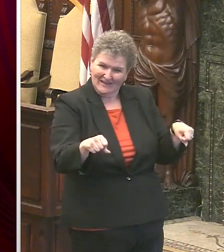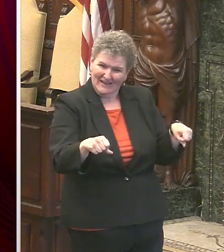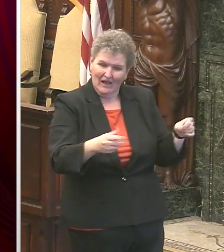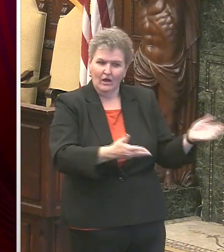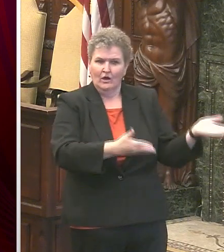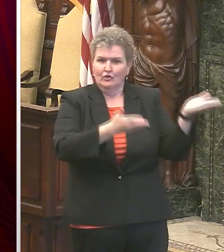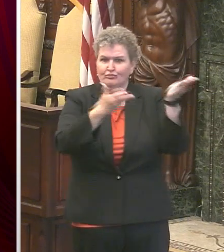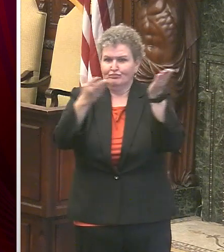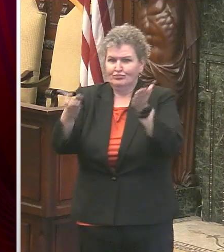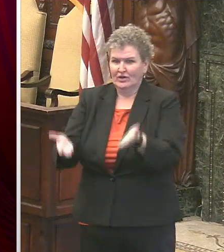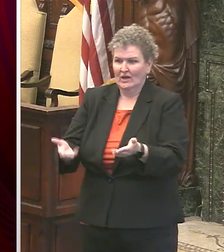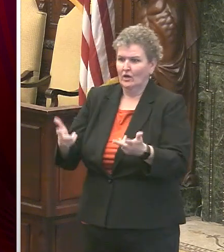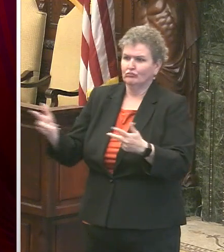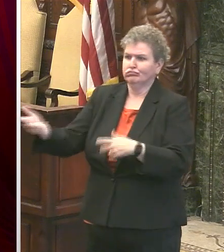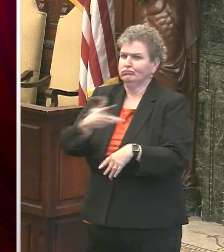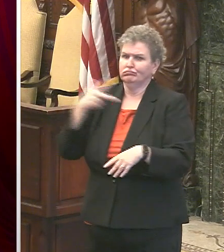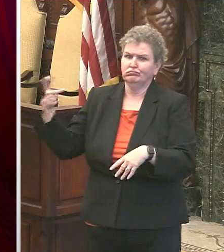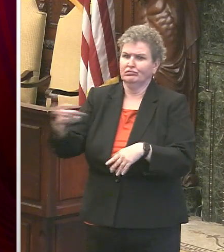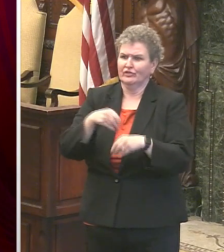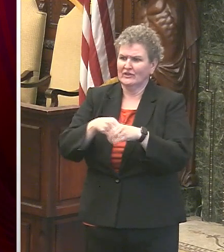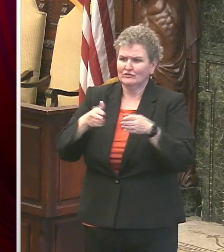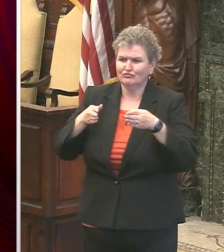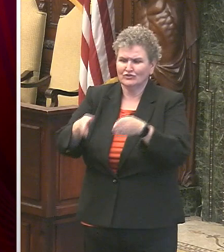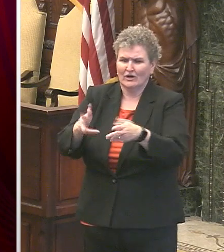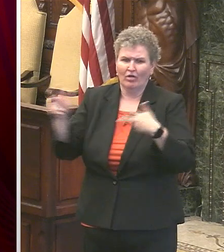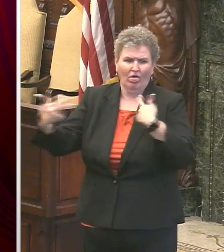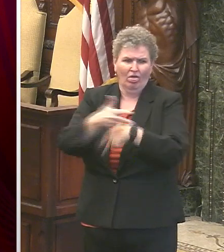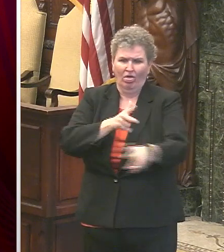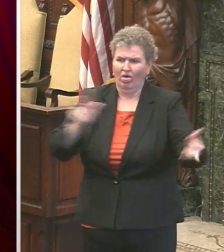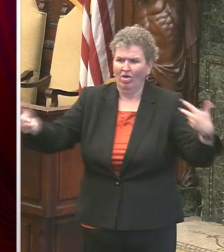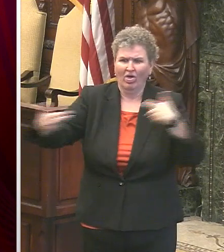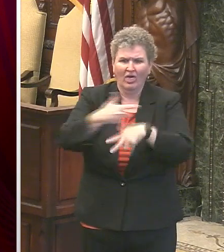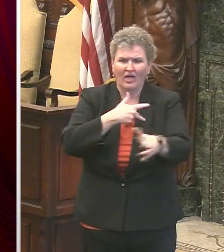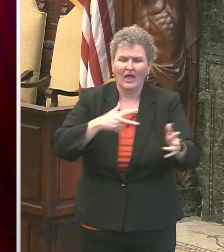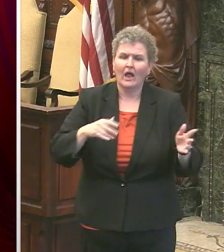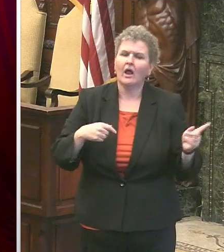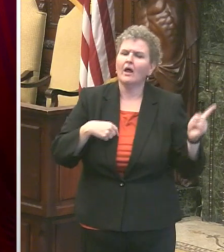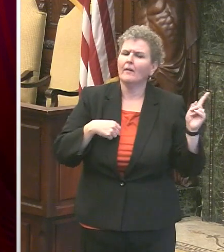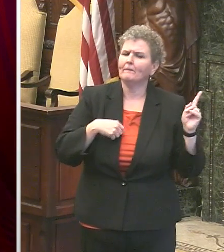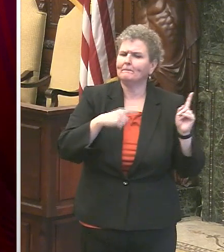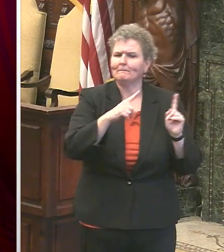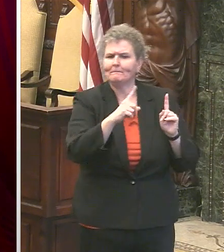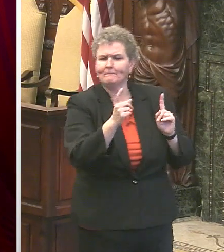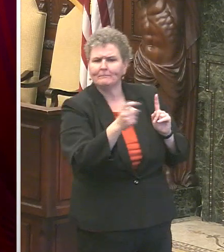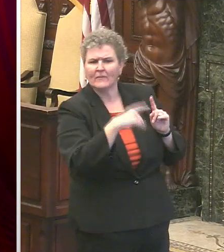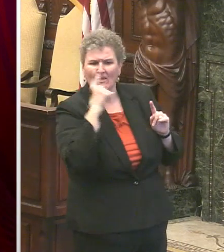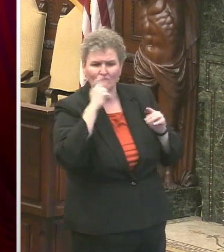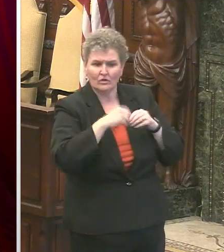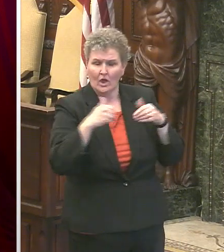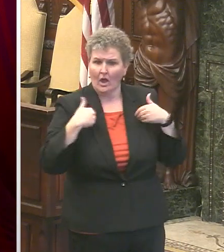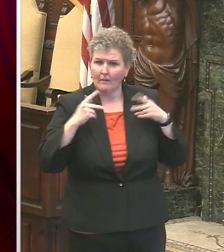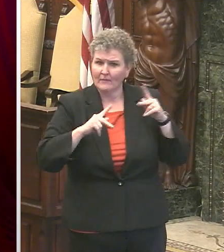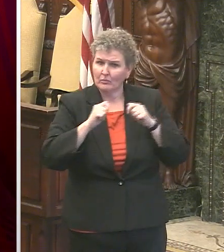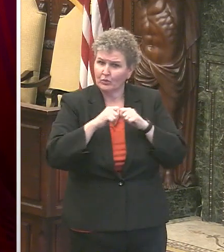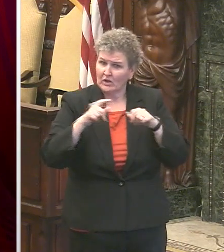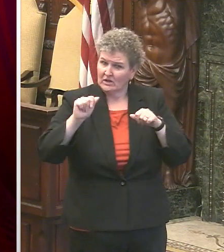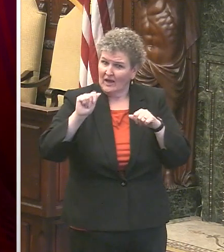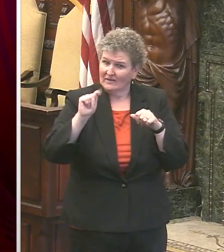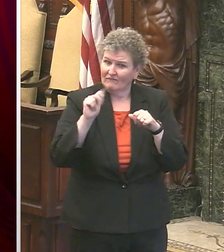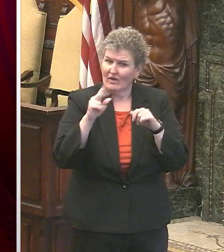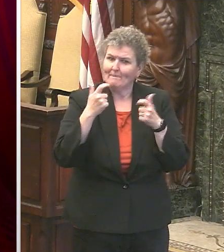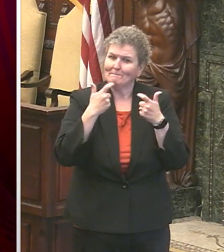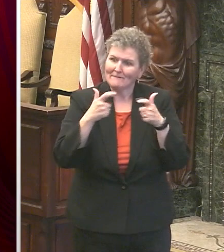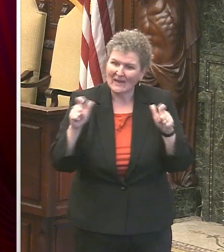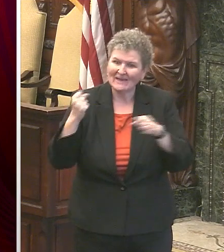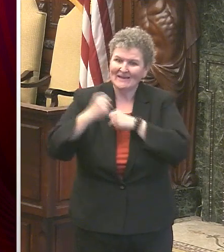streets? And do you consider young people riding ATVs and dirt bikes on public streets a major year-round problem